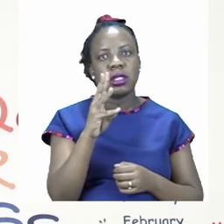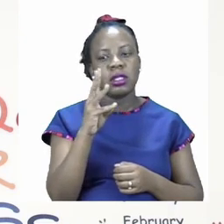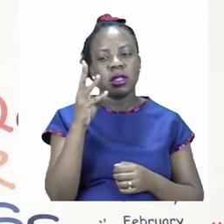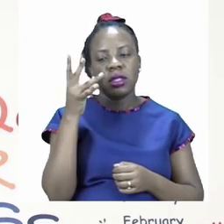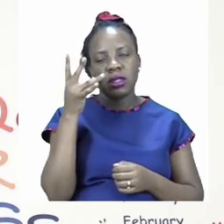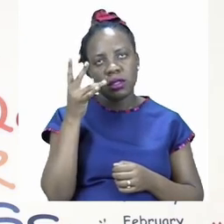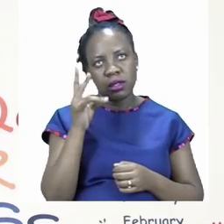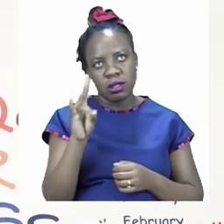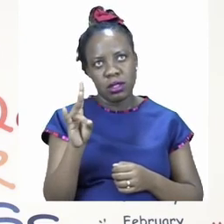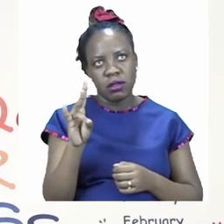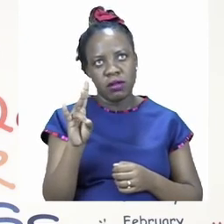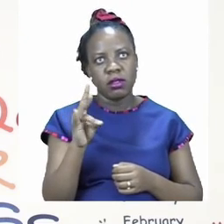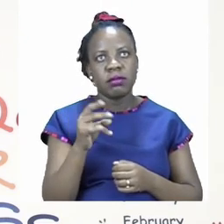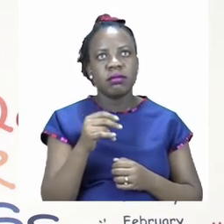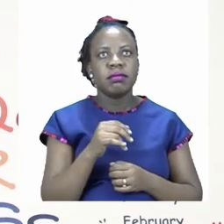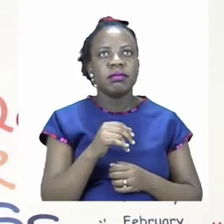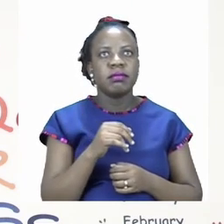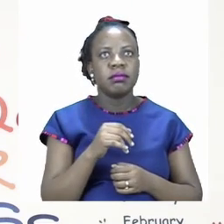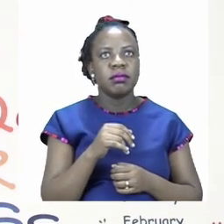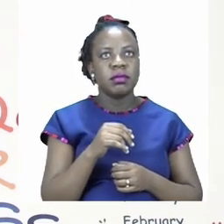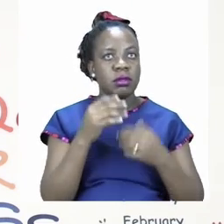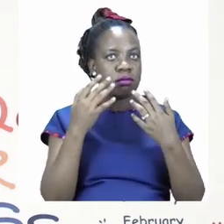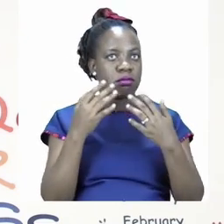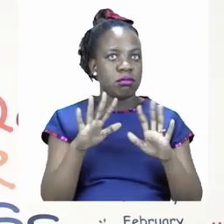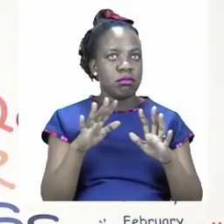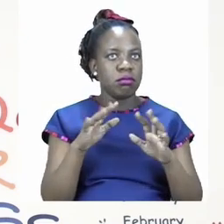67. And now it is complete.